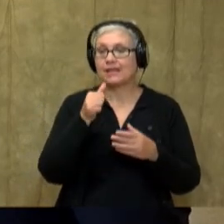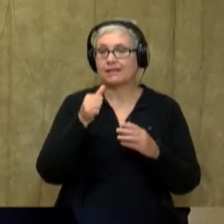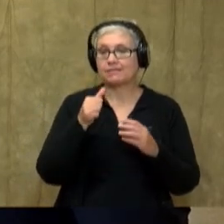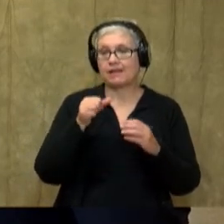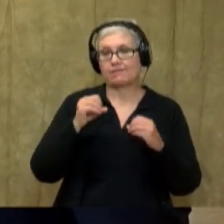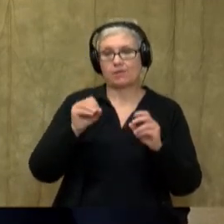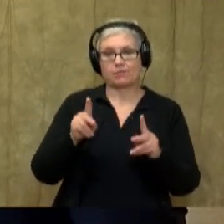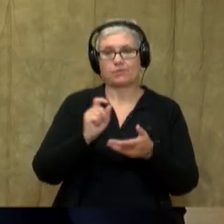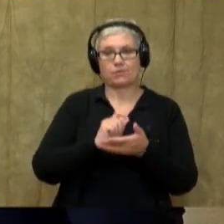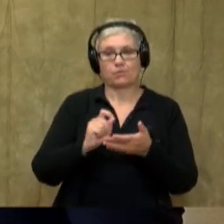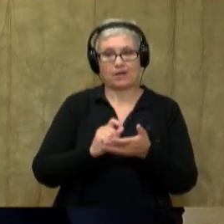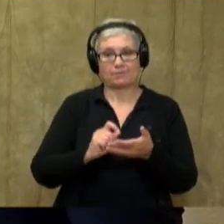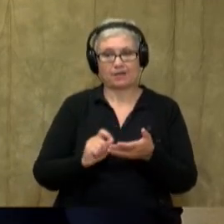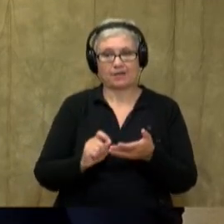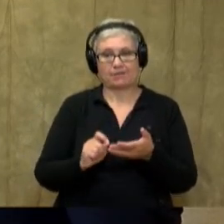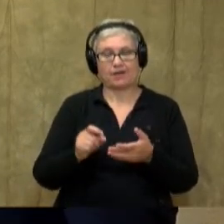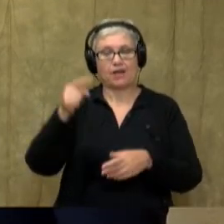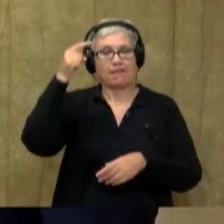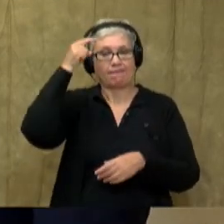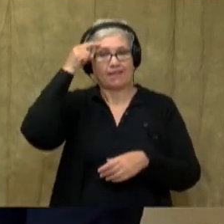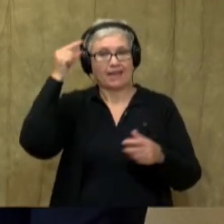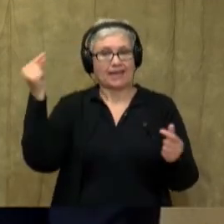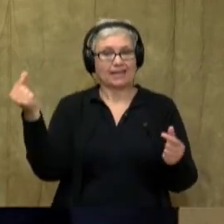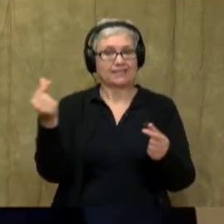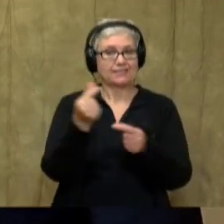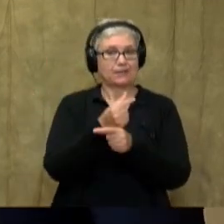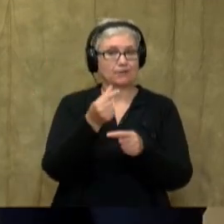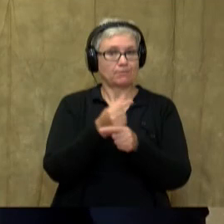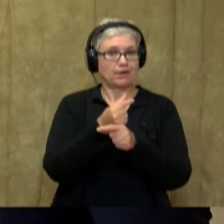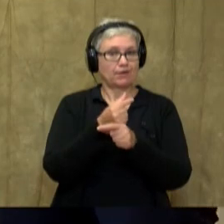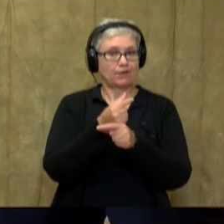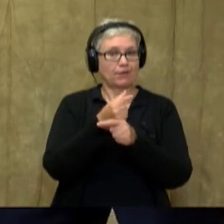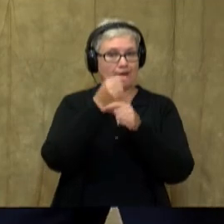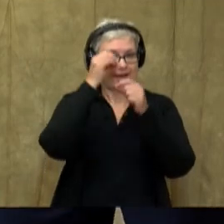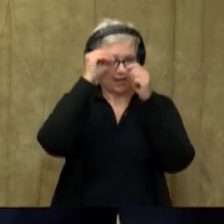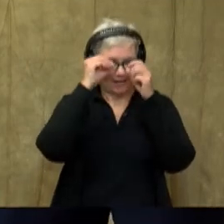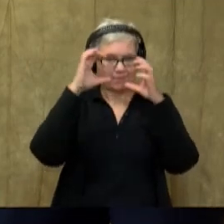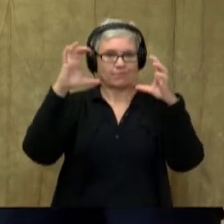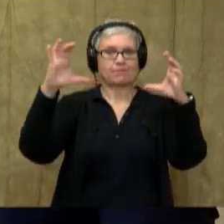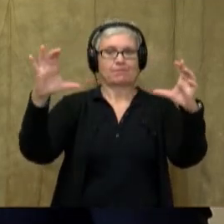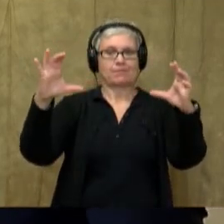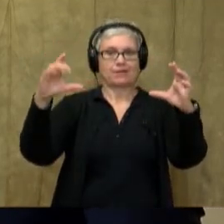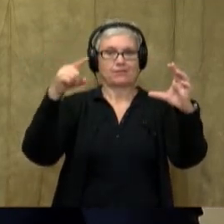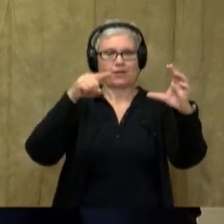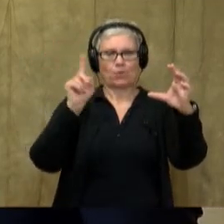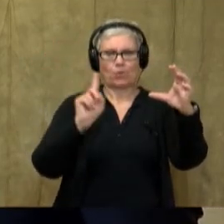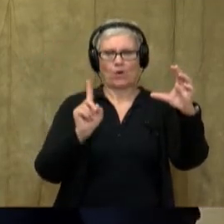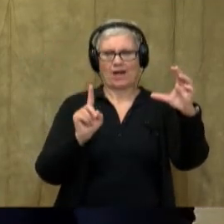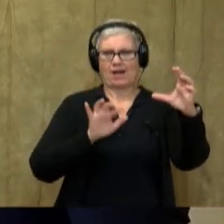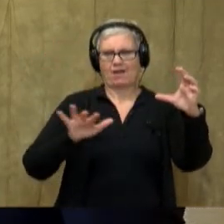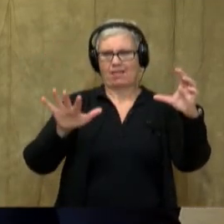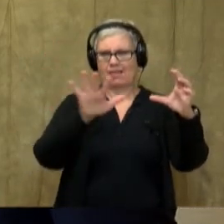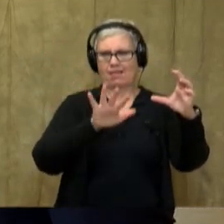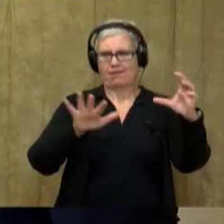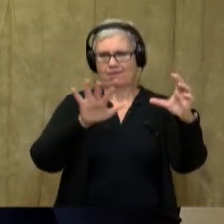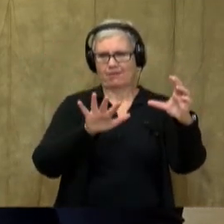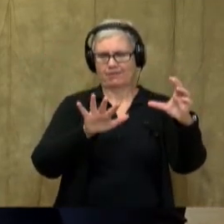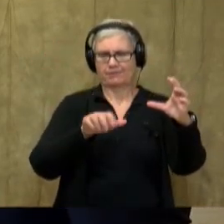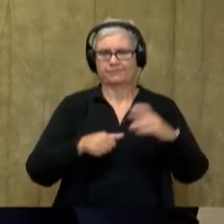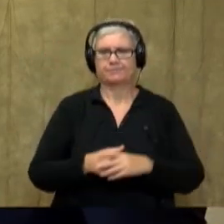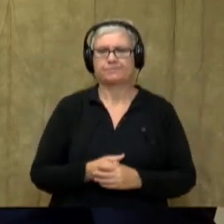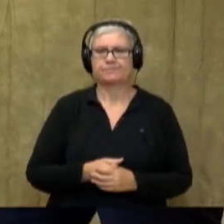down, think geometrically and visually about where these things are located. Where the